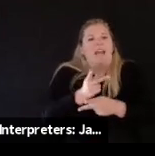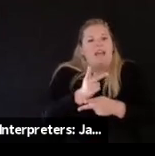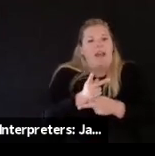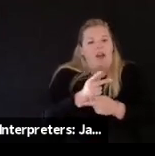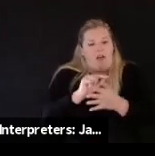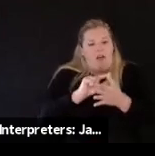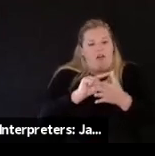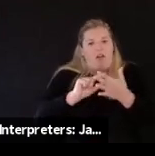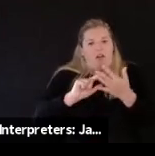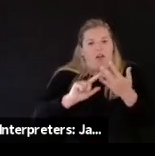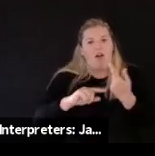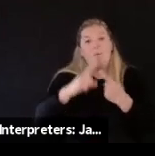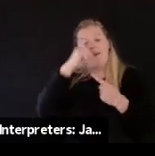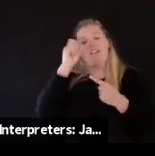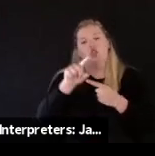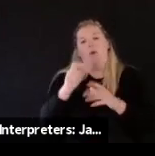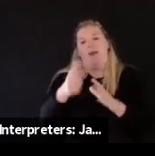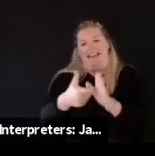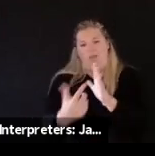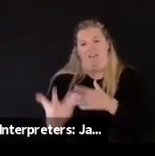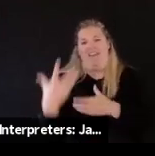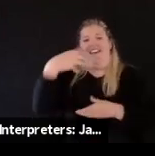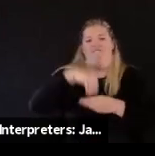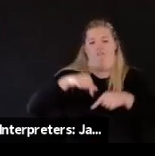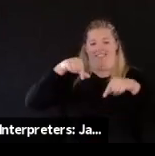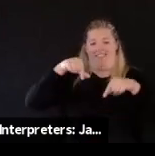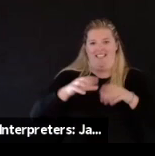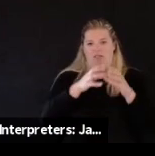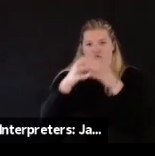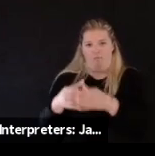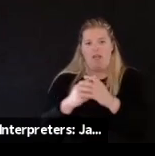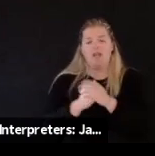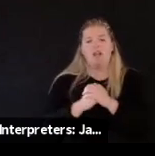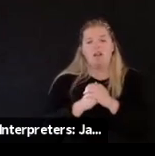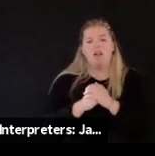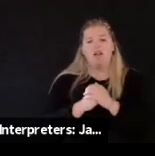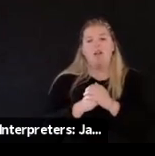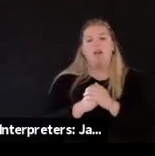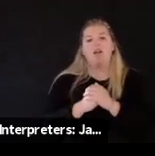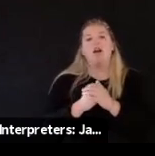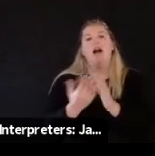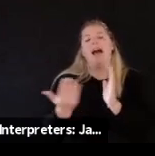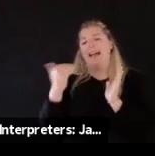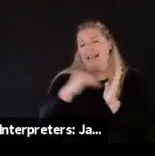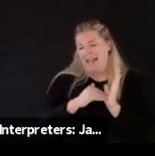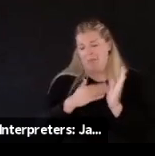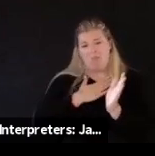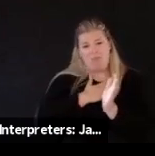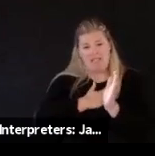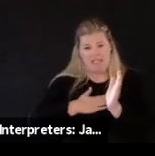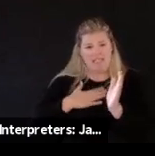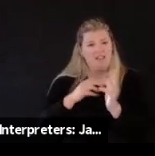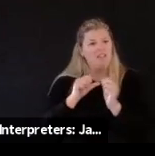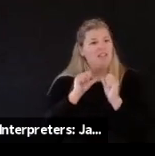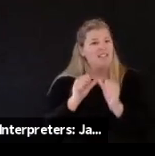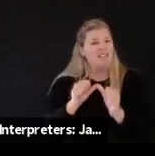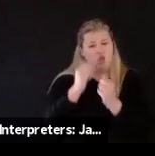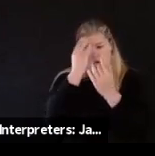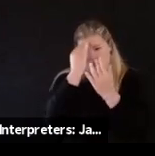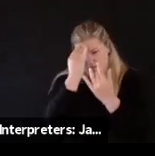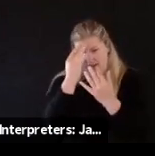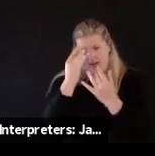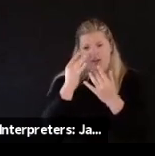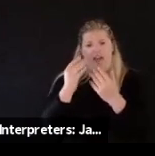in this movement. So please make sure that you are, again, thinking through the things so that you don't burn out, but that you